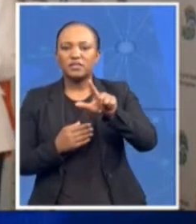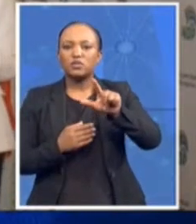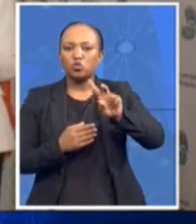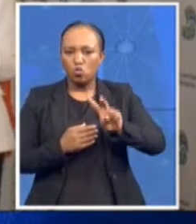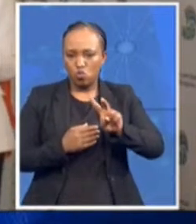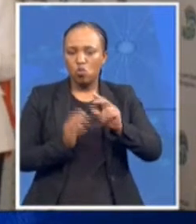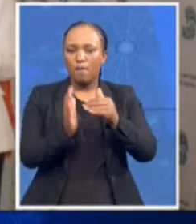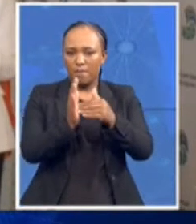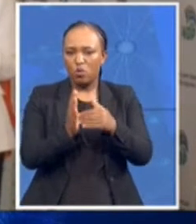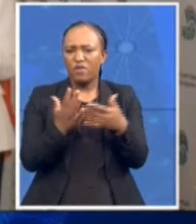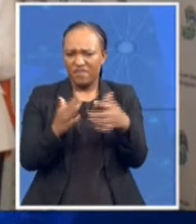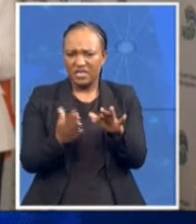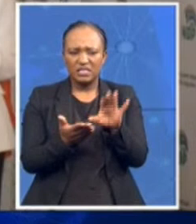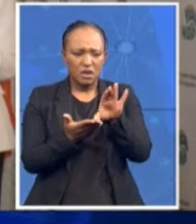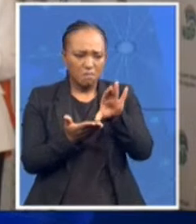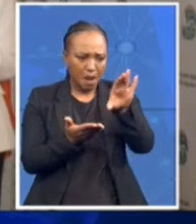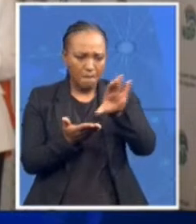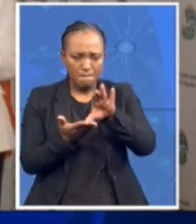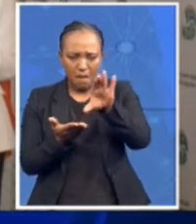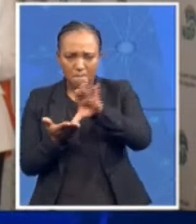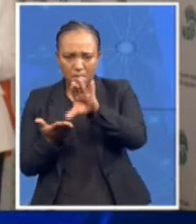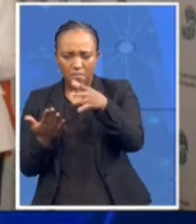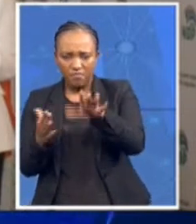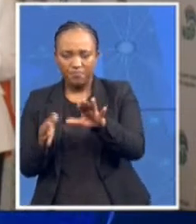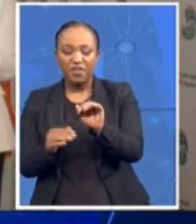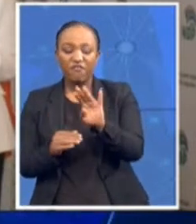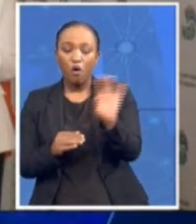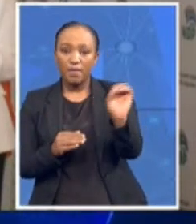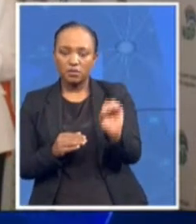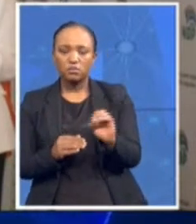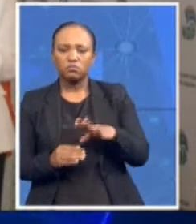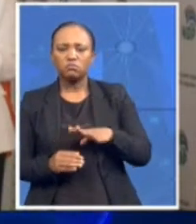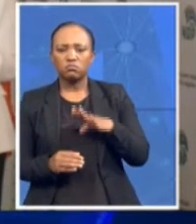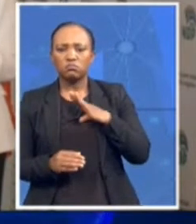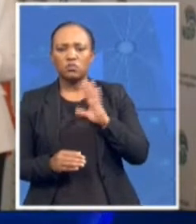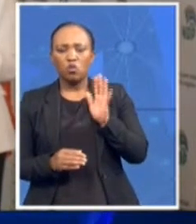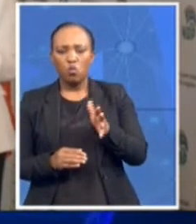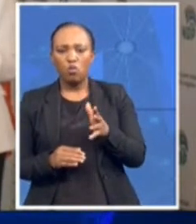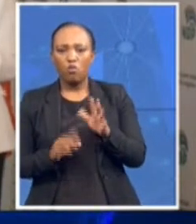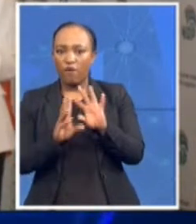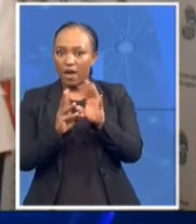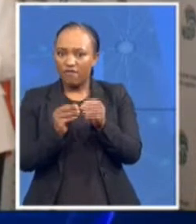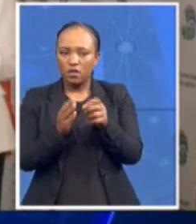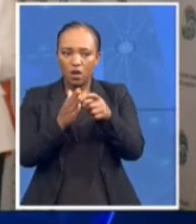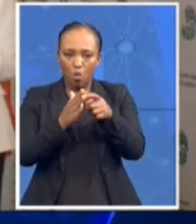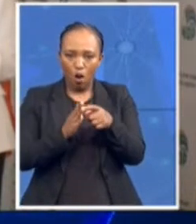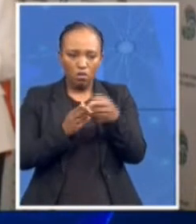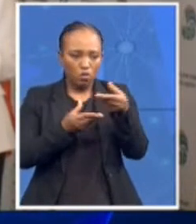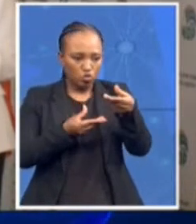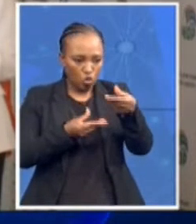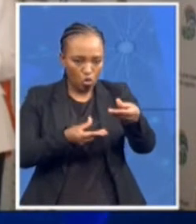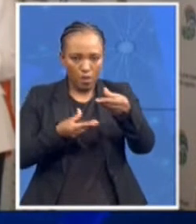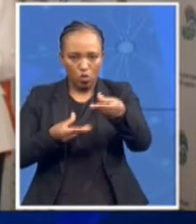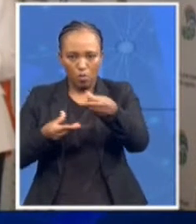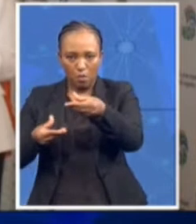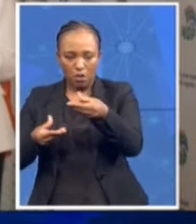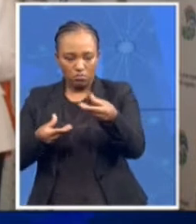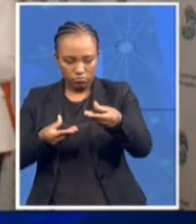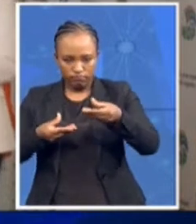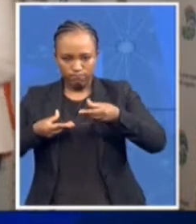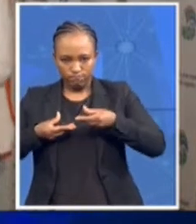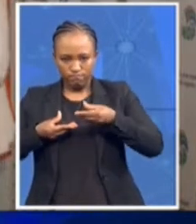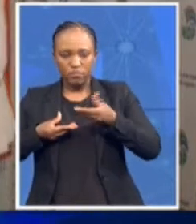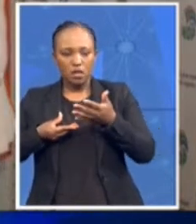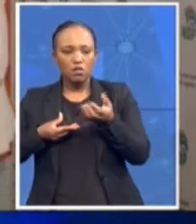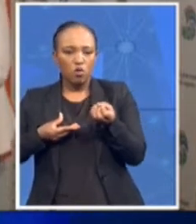of the 4%, given all the required documentation, reporting documentation, will be dispersed on time as well.